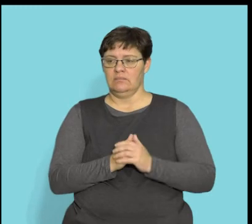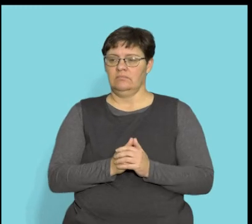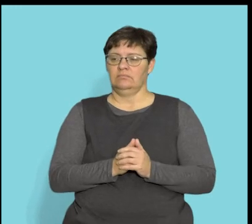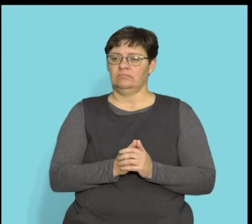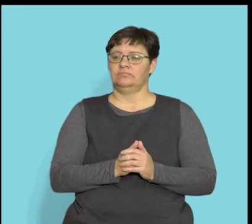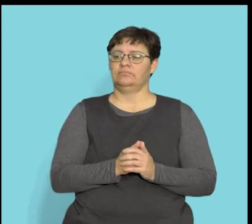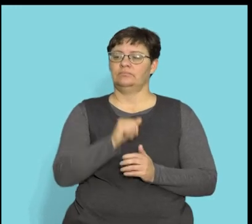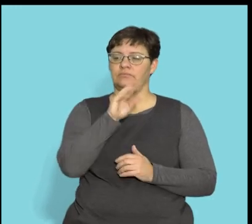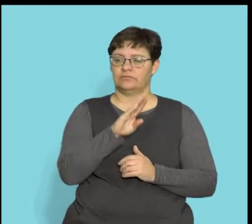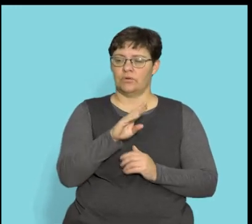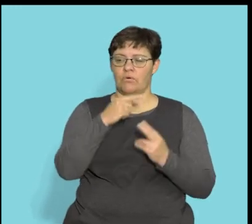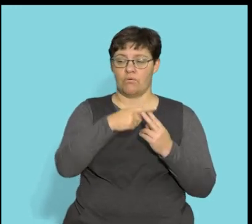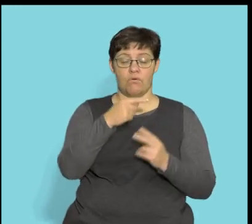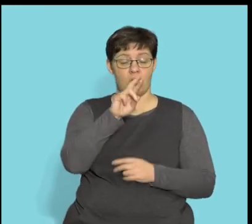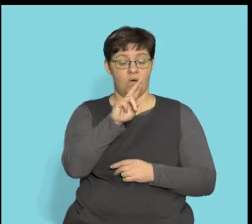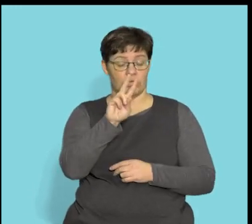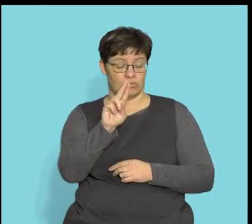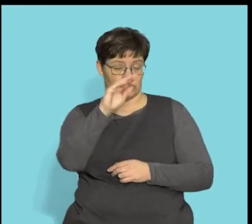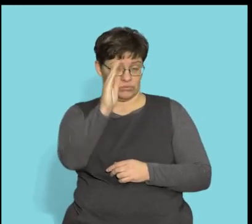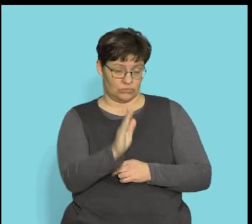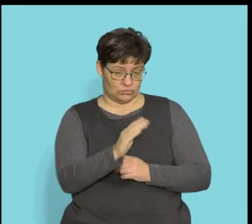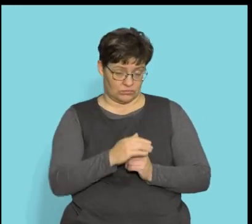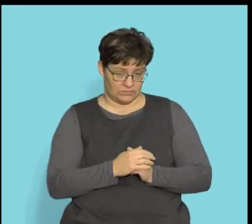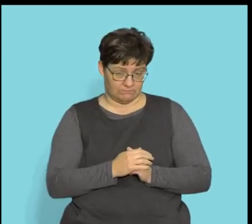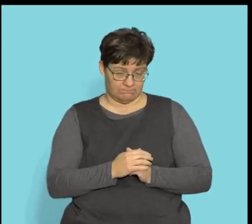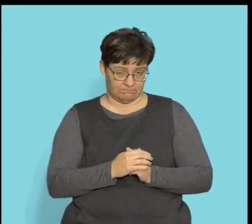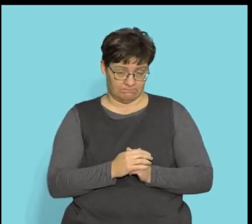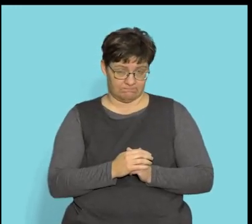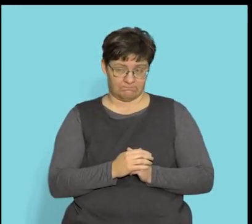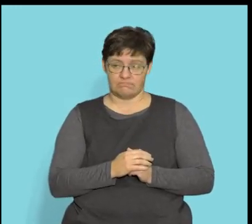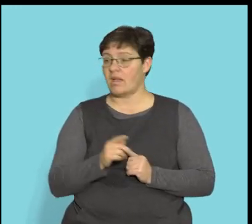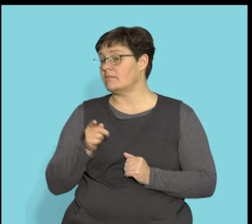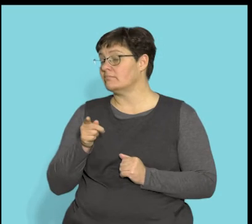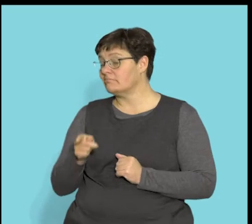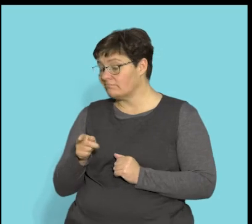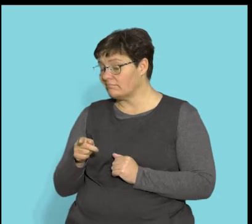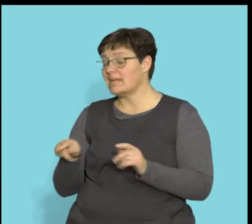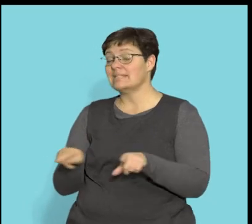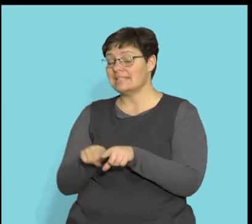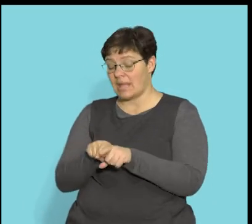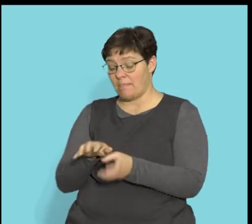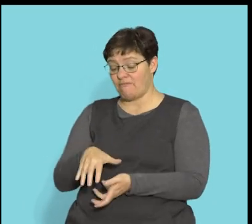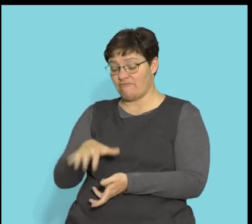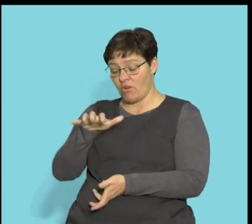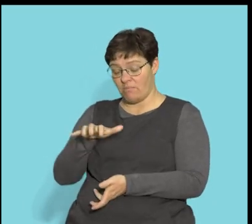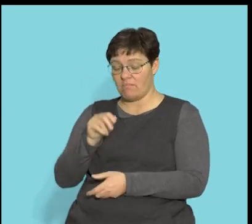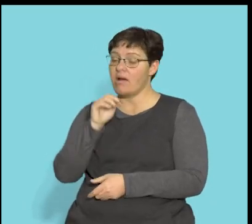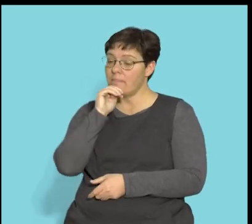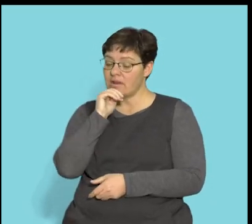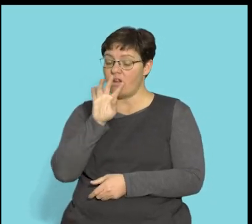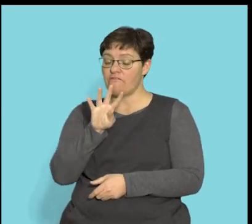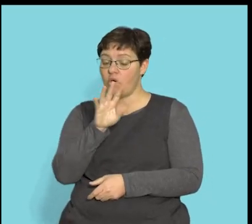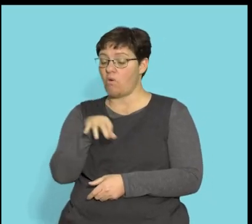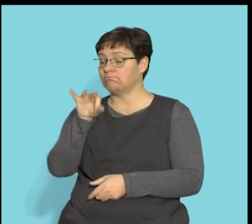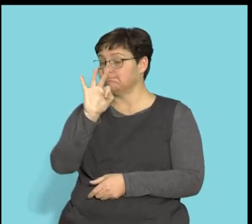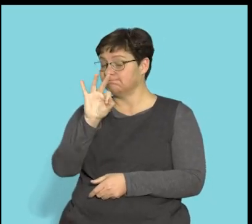by my old surface area is equal to my new surface area. I'm also going to investigate to see whether my scale